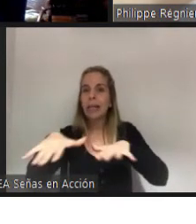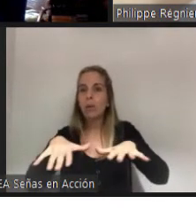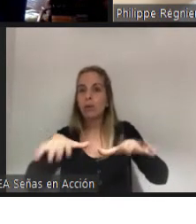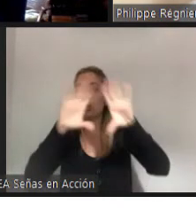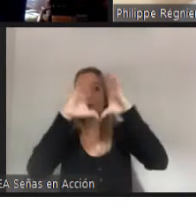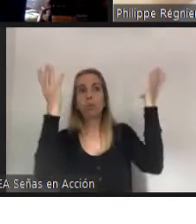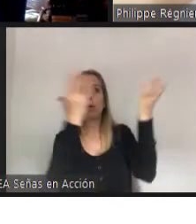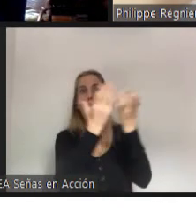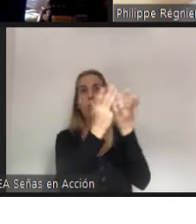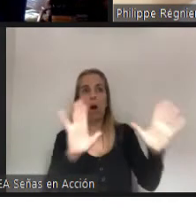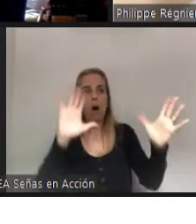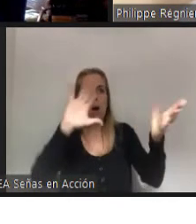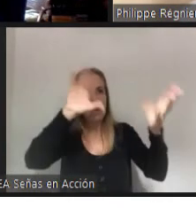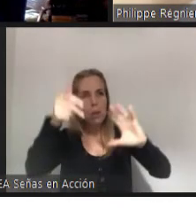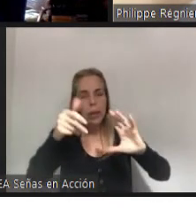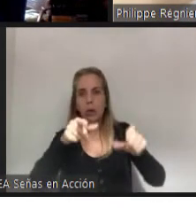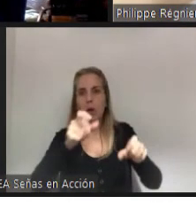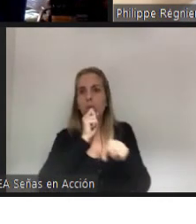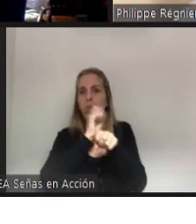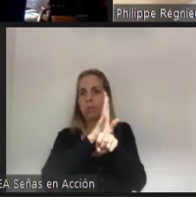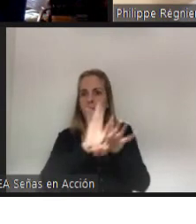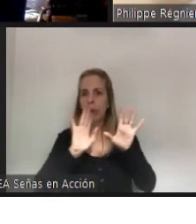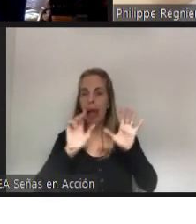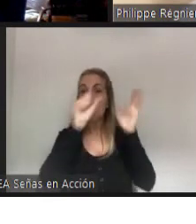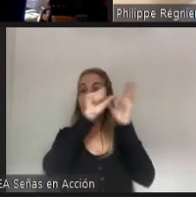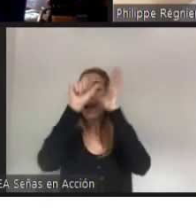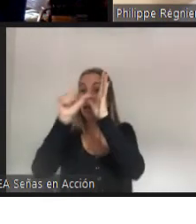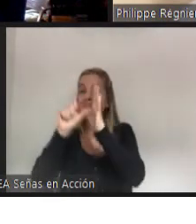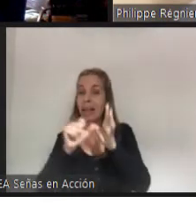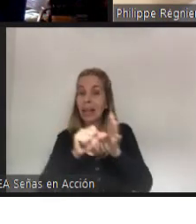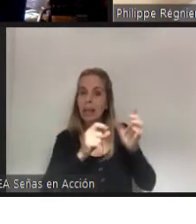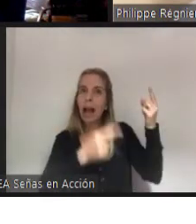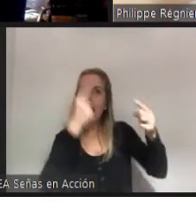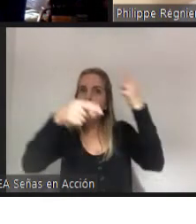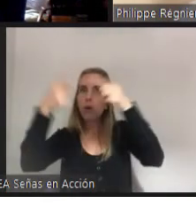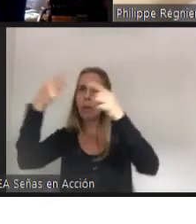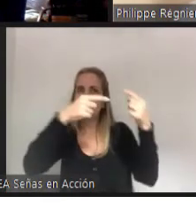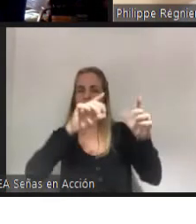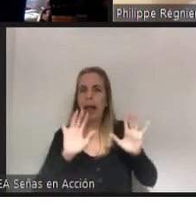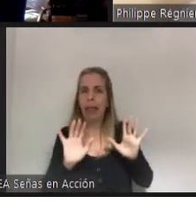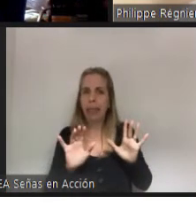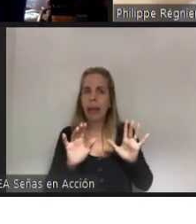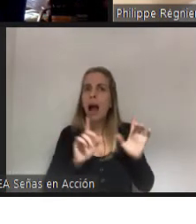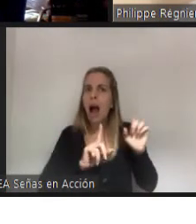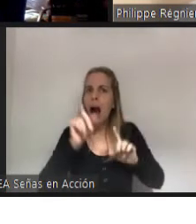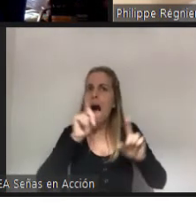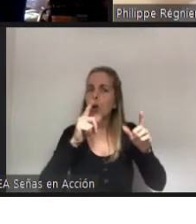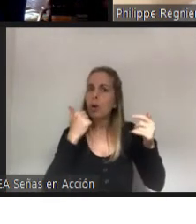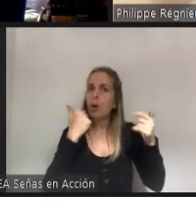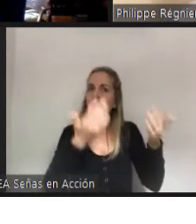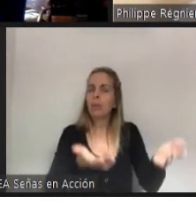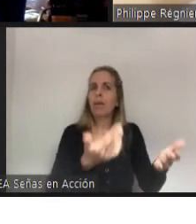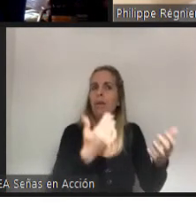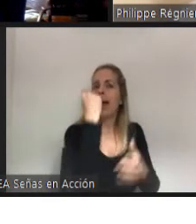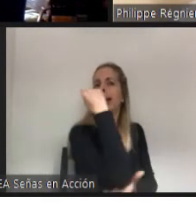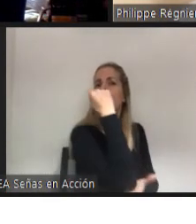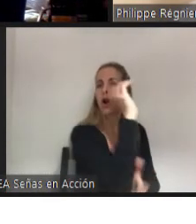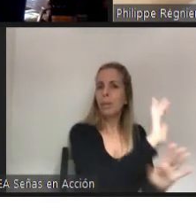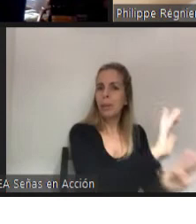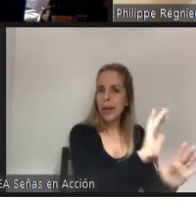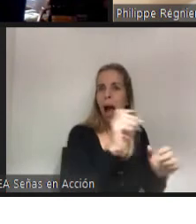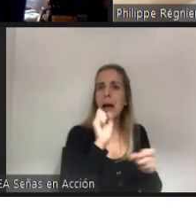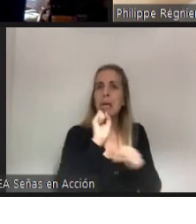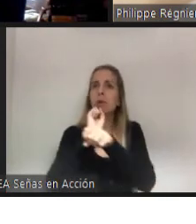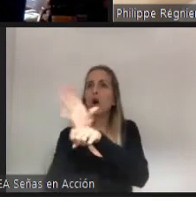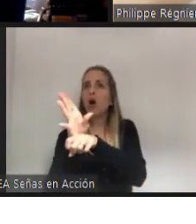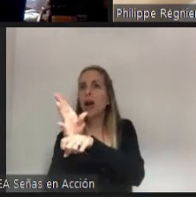these global disasters, states have reacted quite differently. Some have say, long live economy